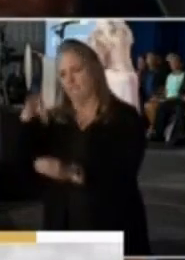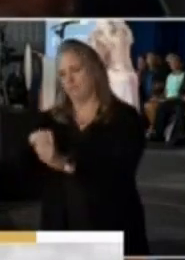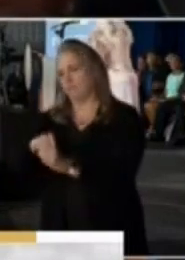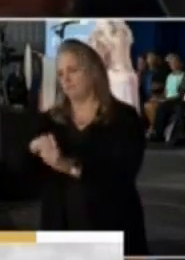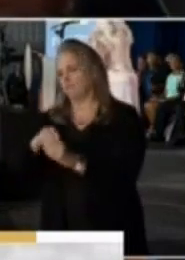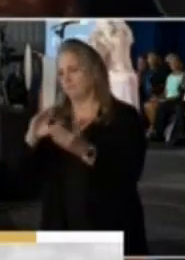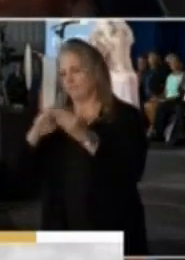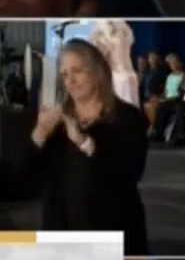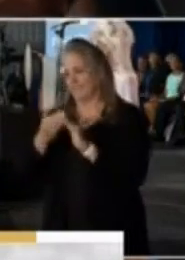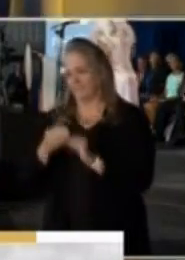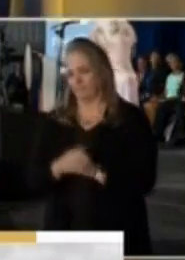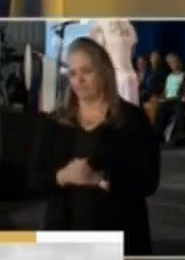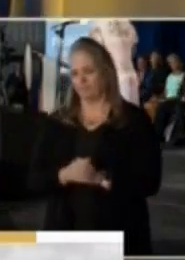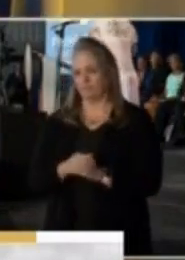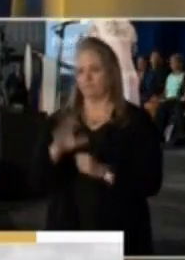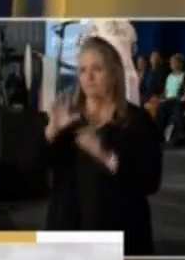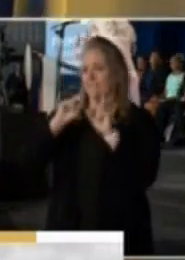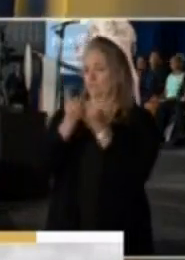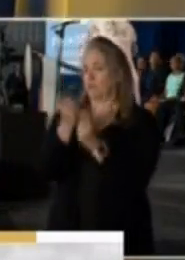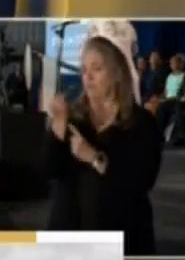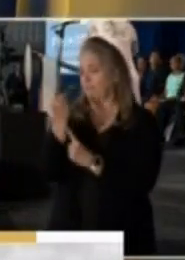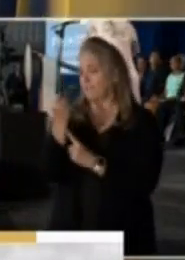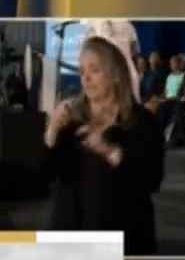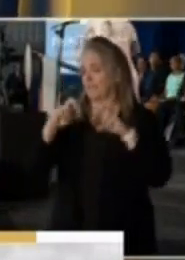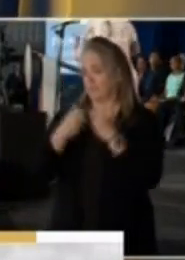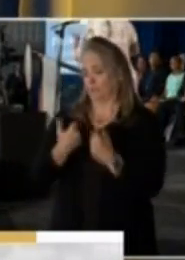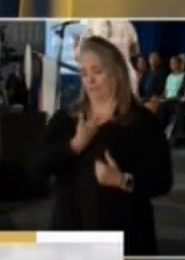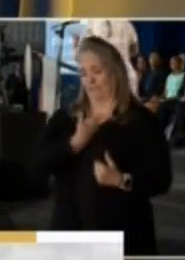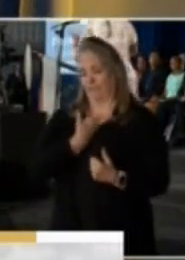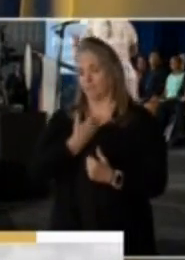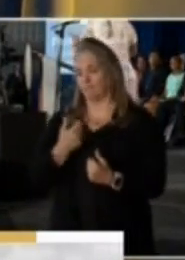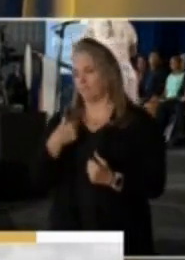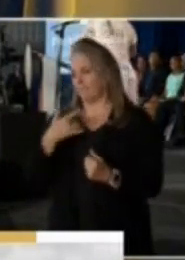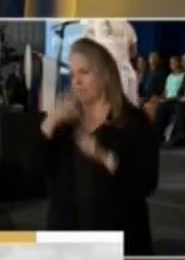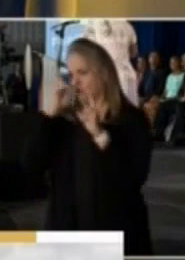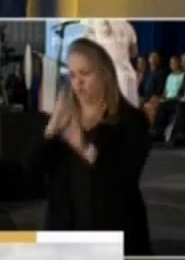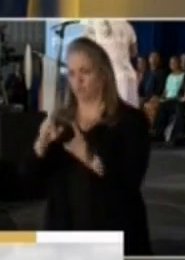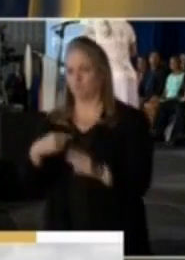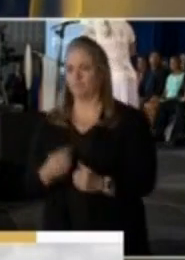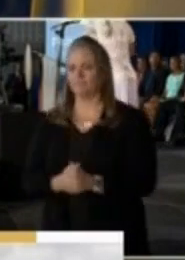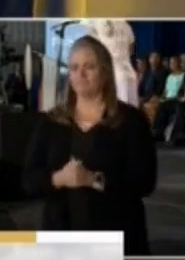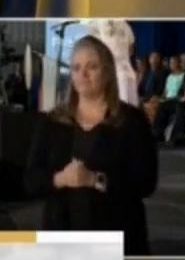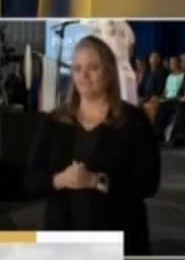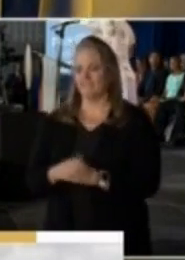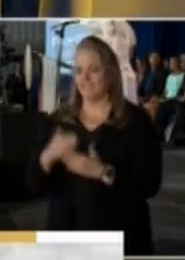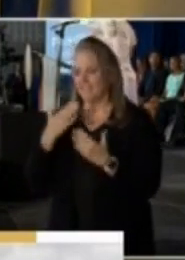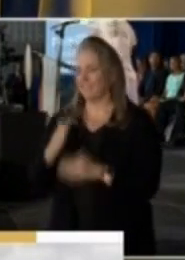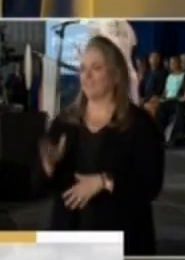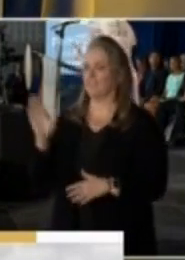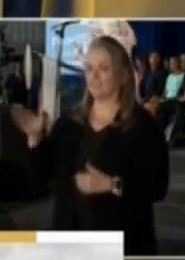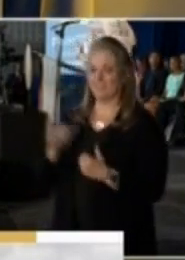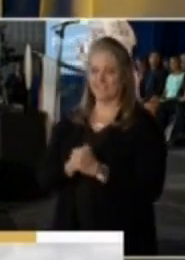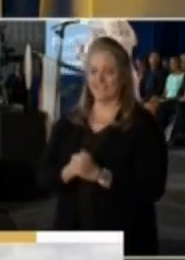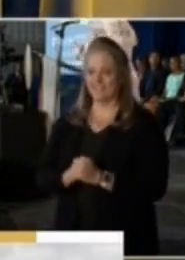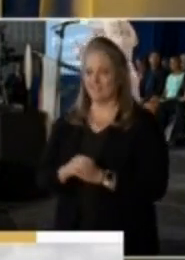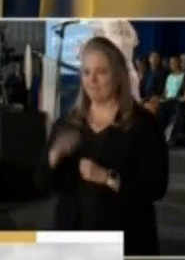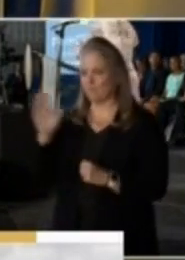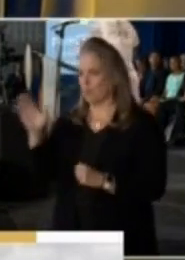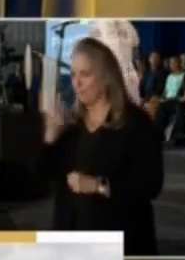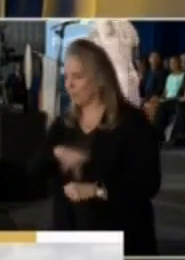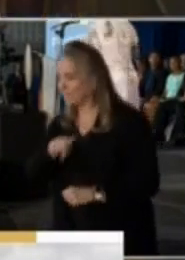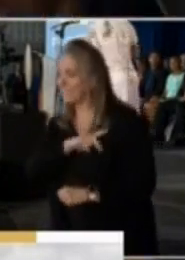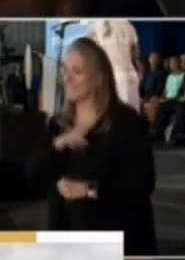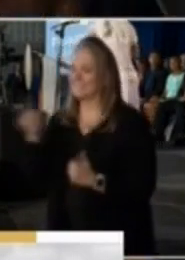again, sir, because your personality, your lightheartedness, even in the face